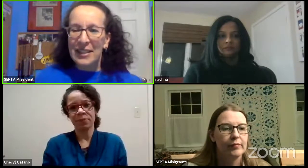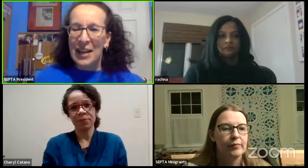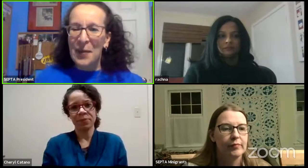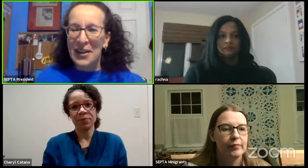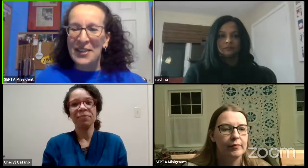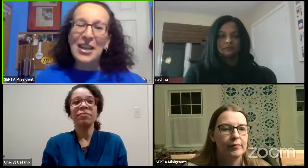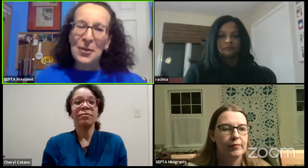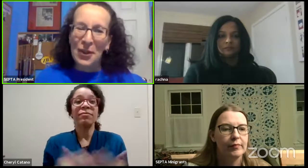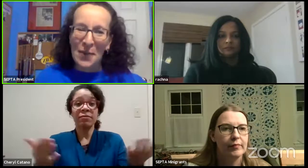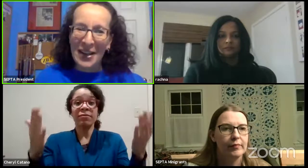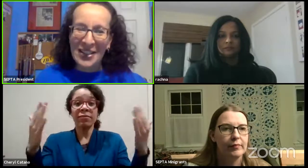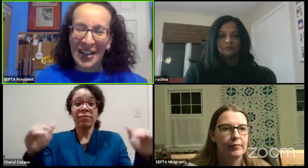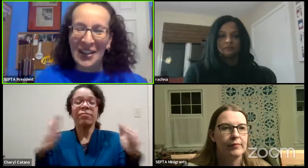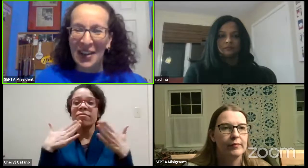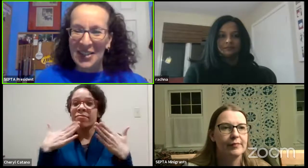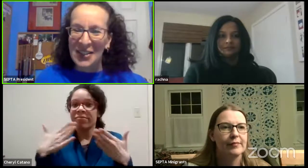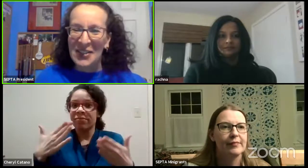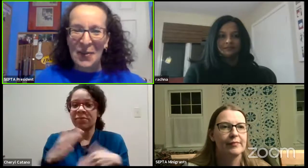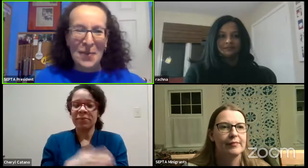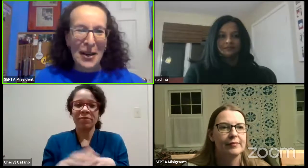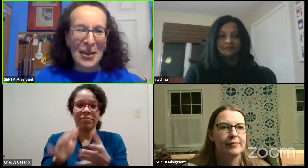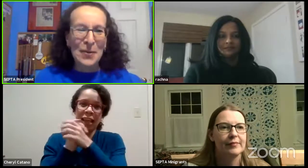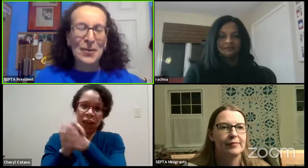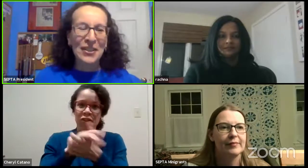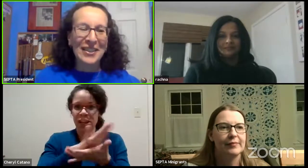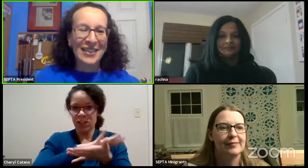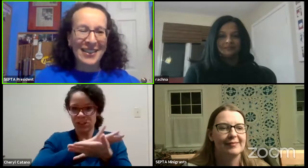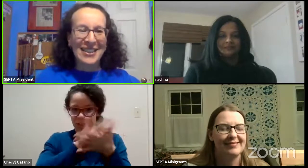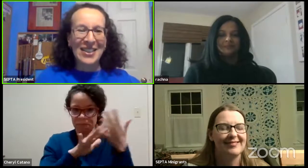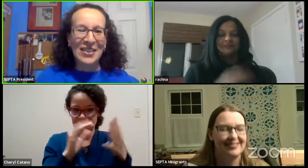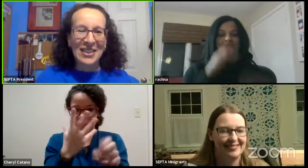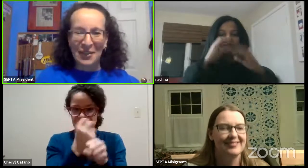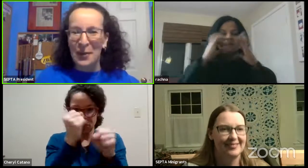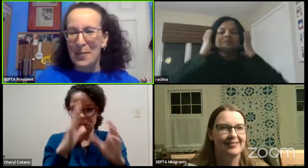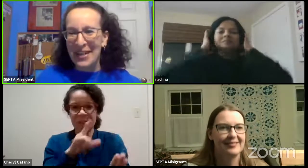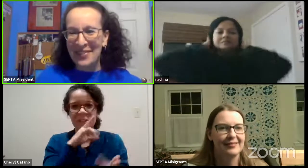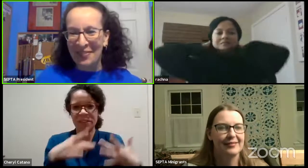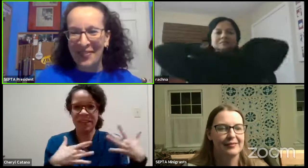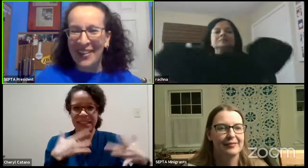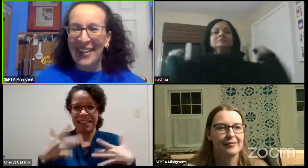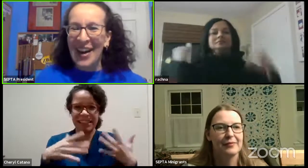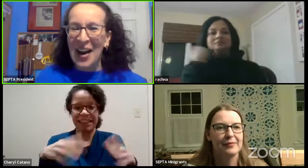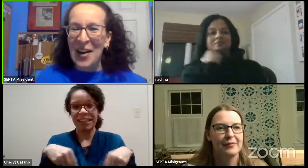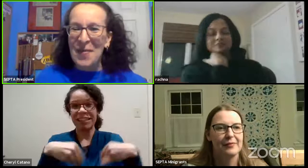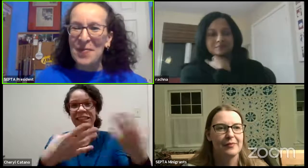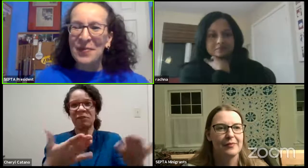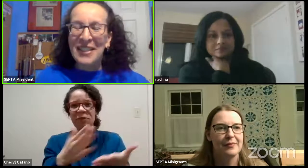Next, I want to thank you very much and congratulations to everybody. We're really excited to give away money.